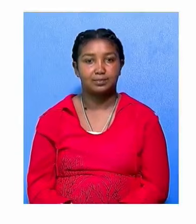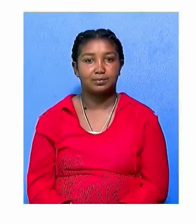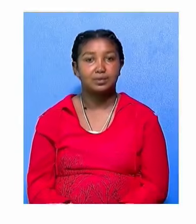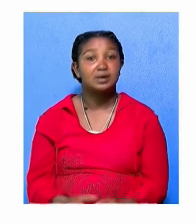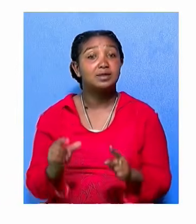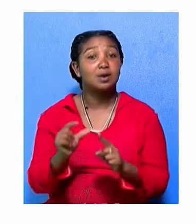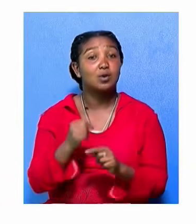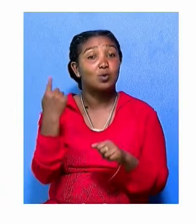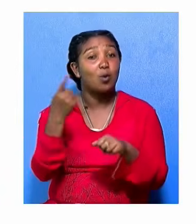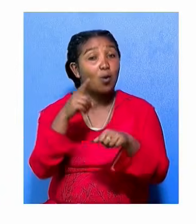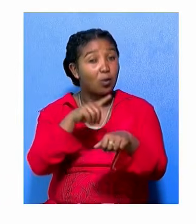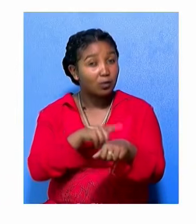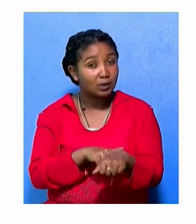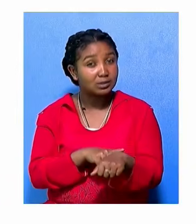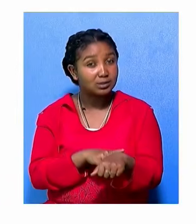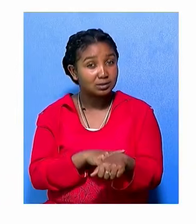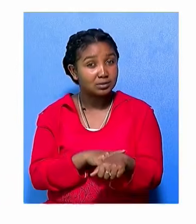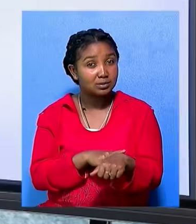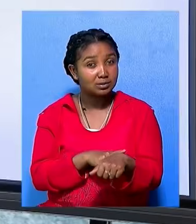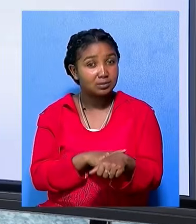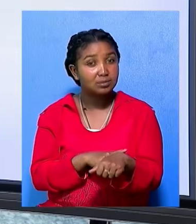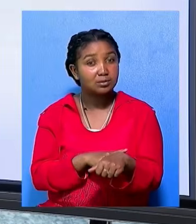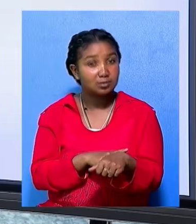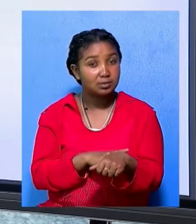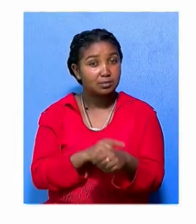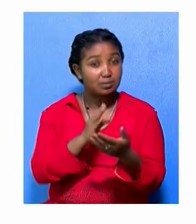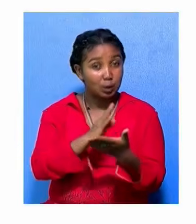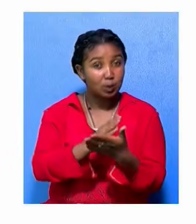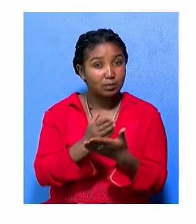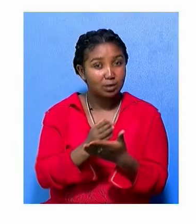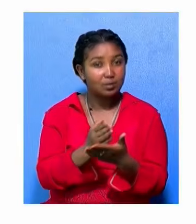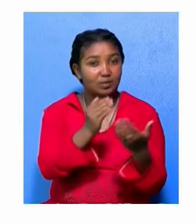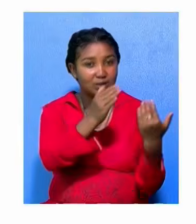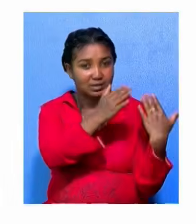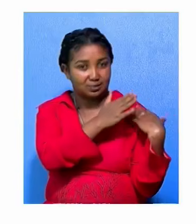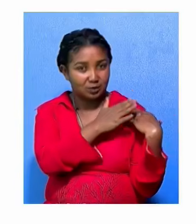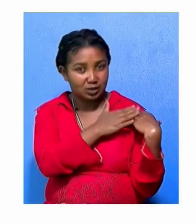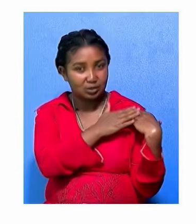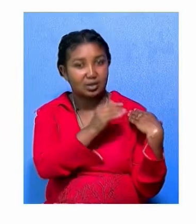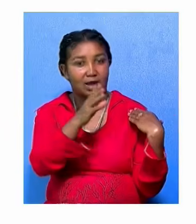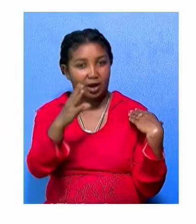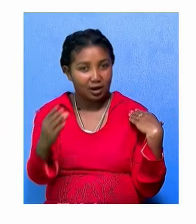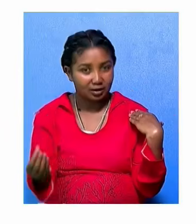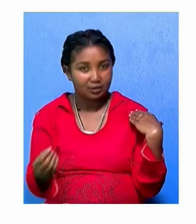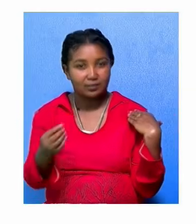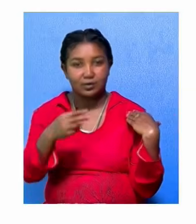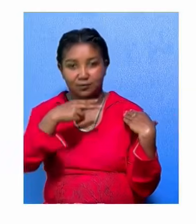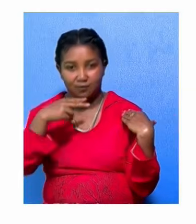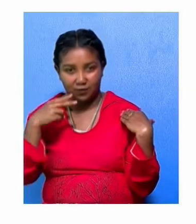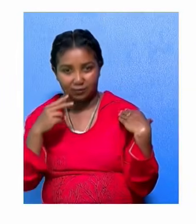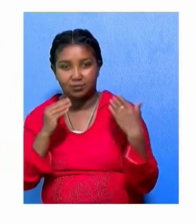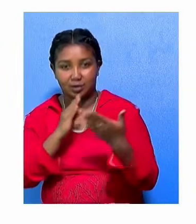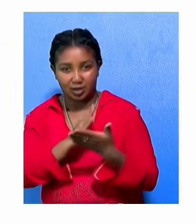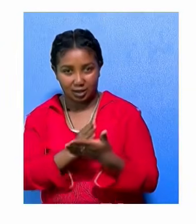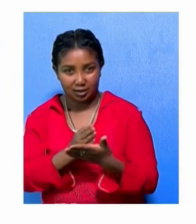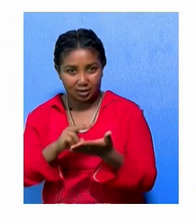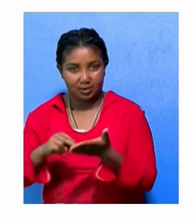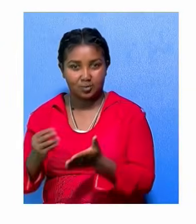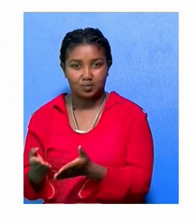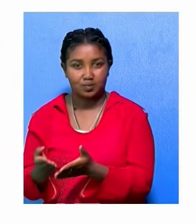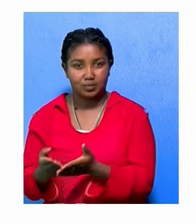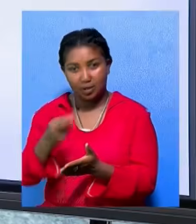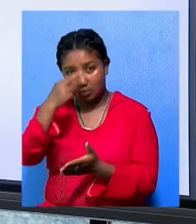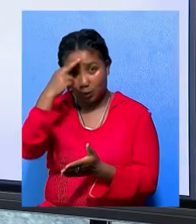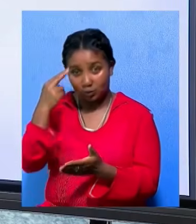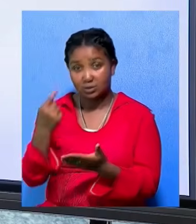The word always come between the subject and the given verb read.